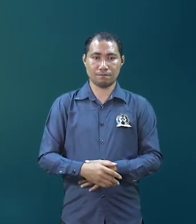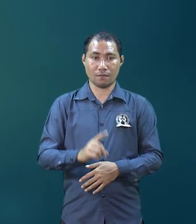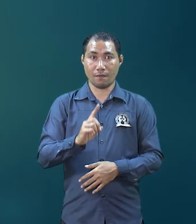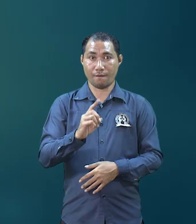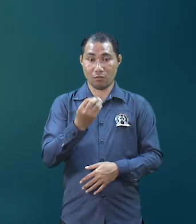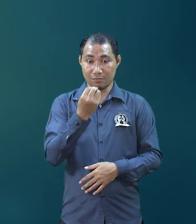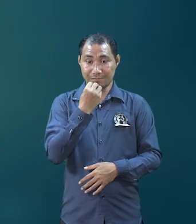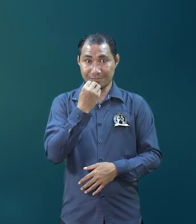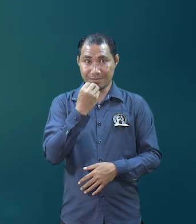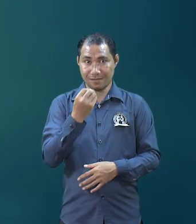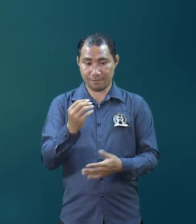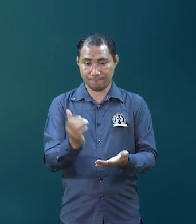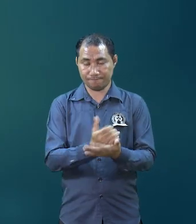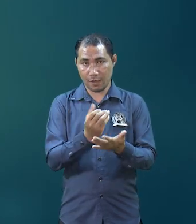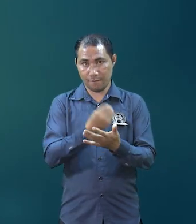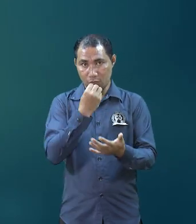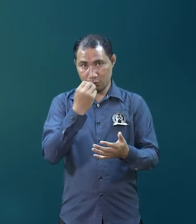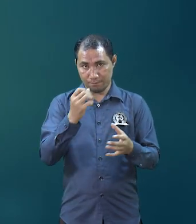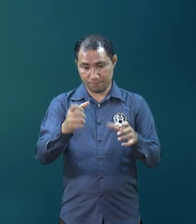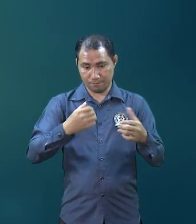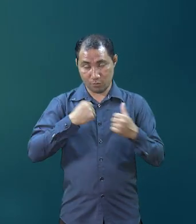For safe food practices,